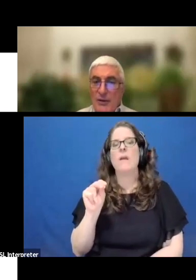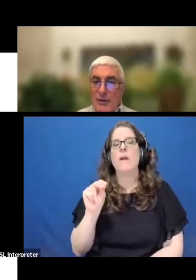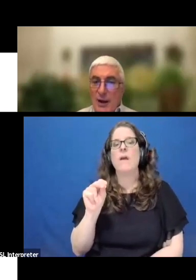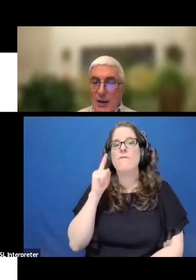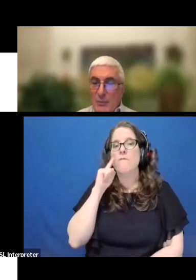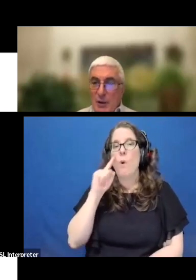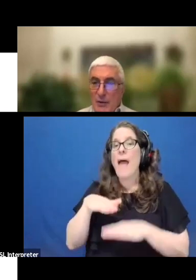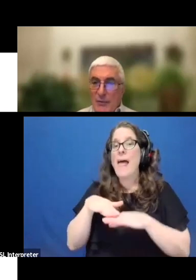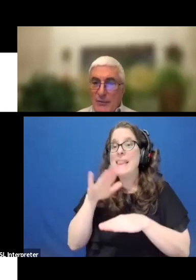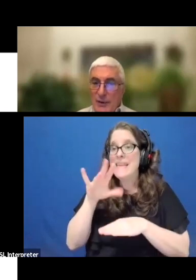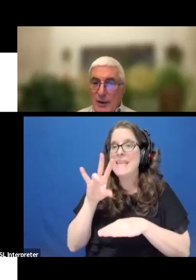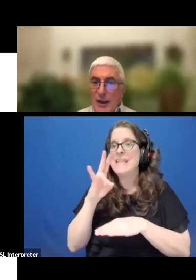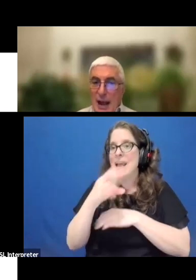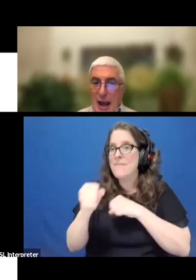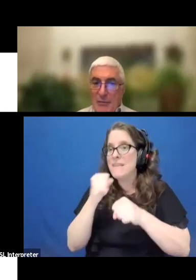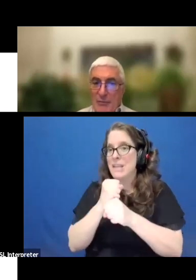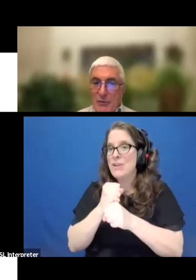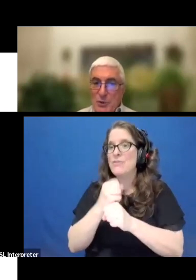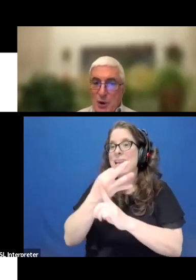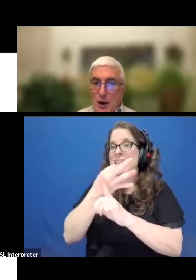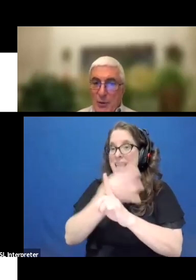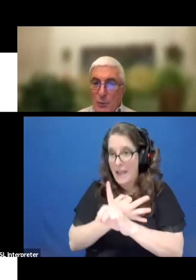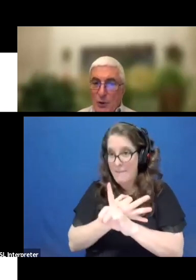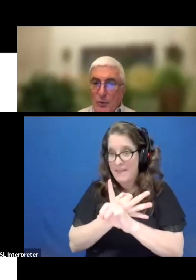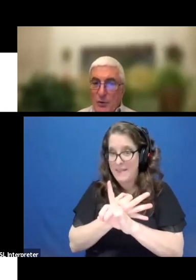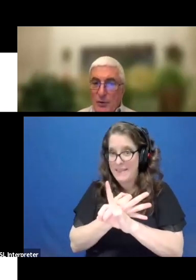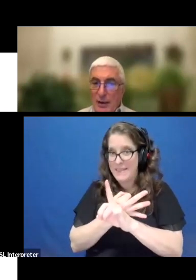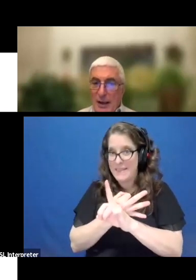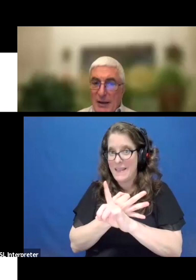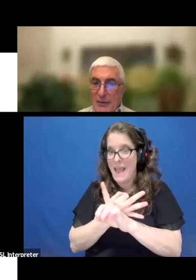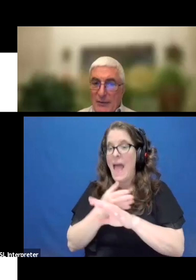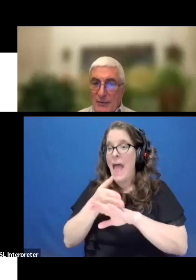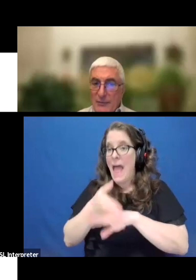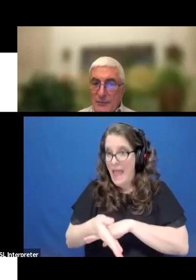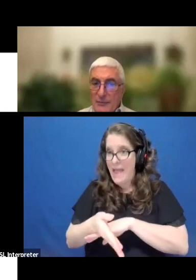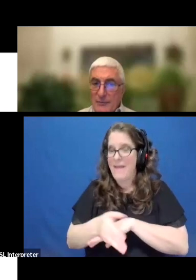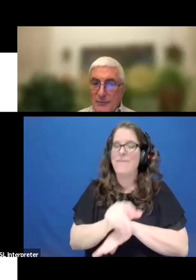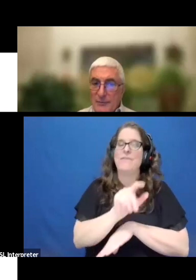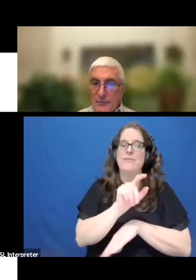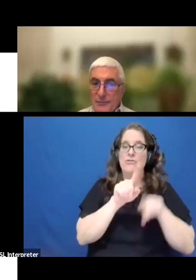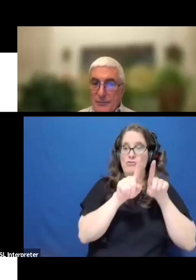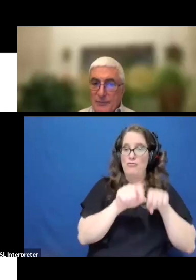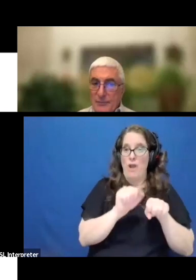years and 9 months after the trial work period ends.